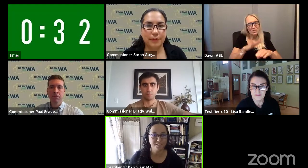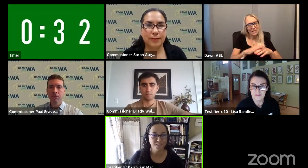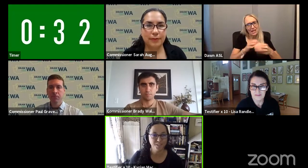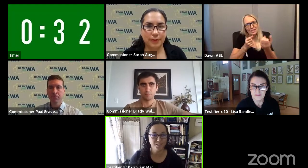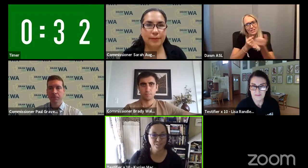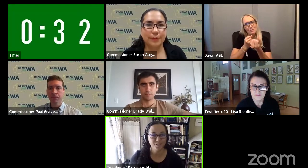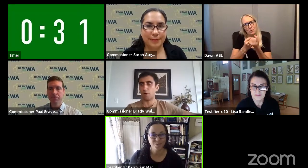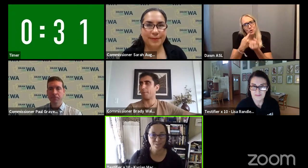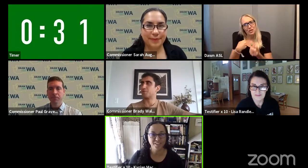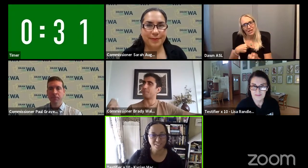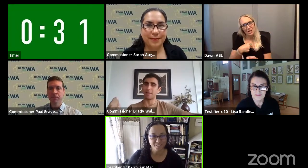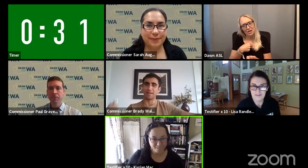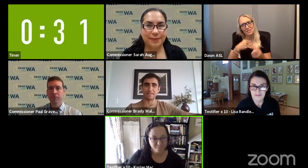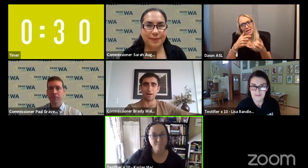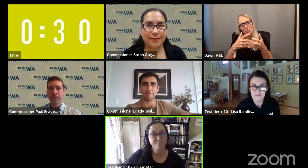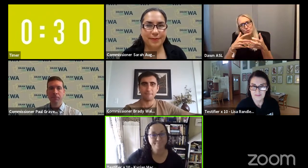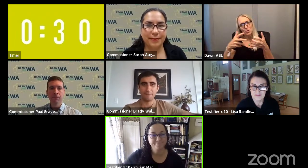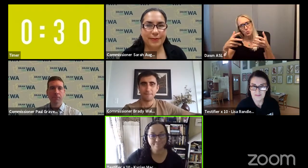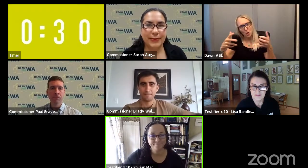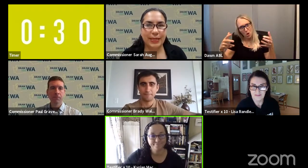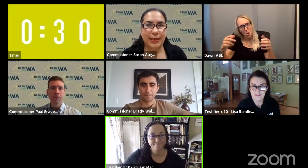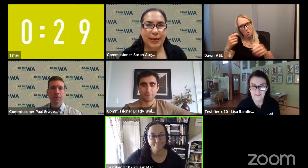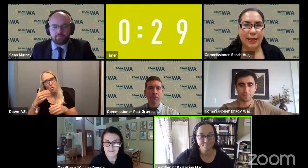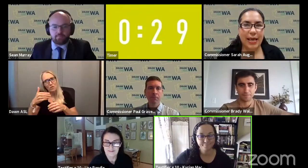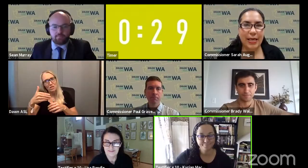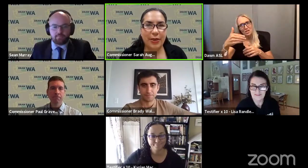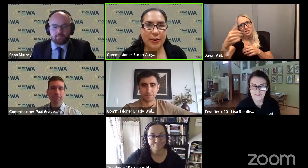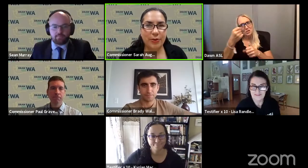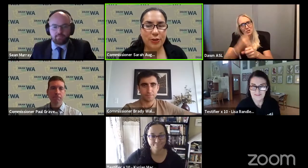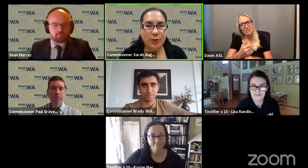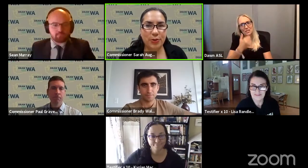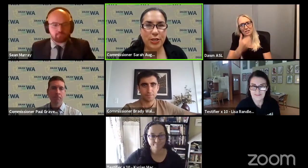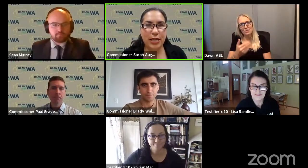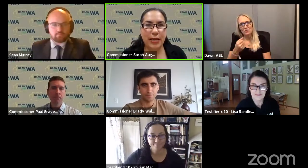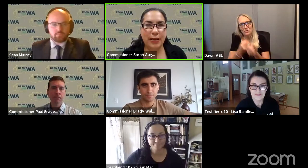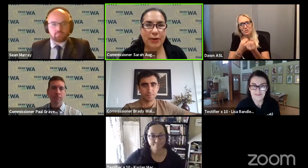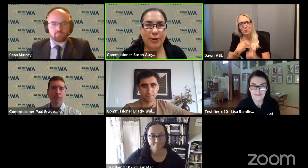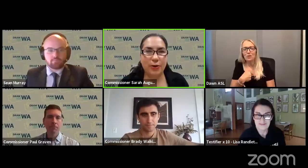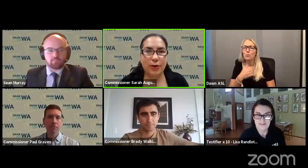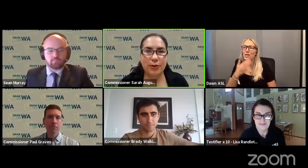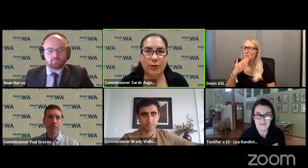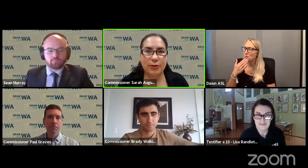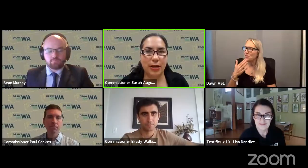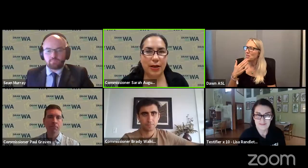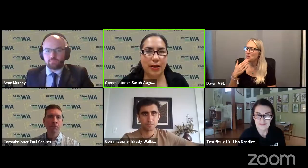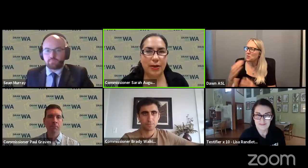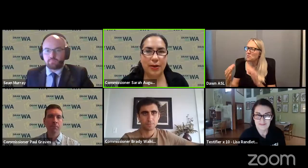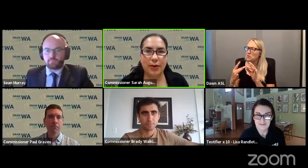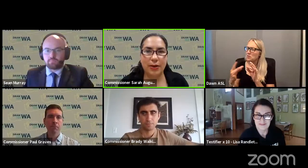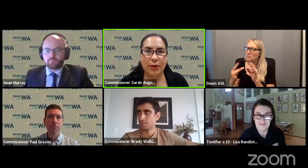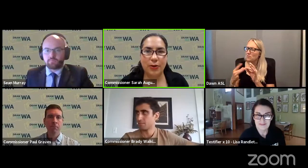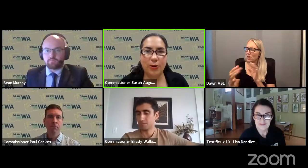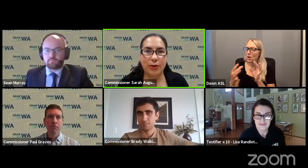us as we grow over the years. Thank you. We sure appreciate your